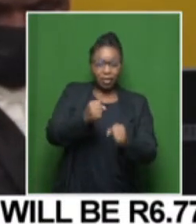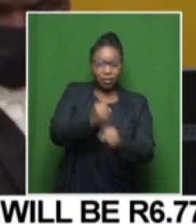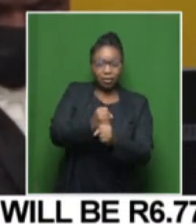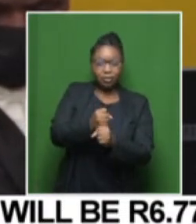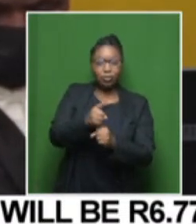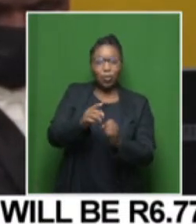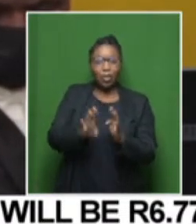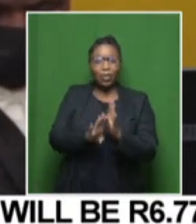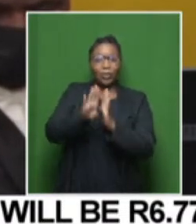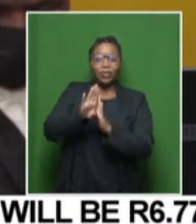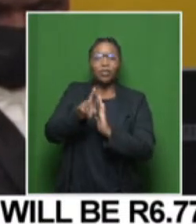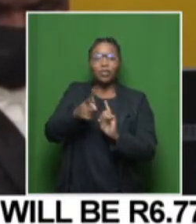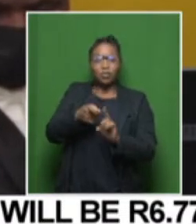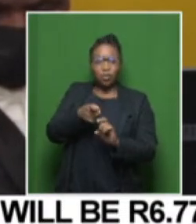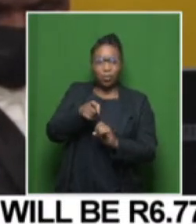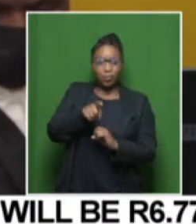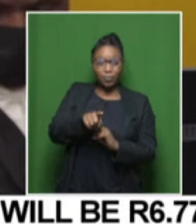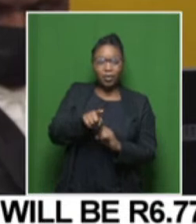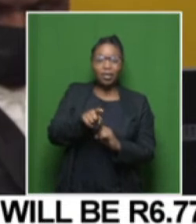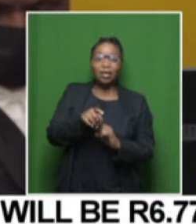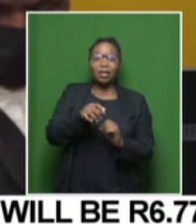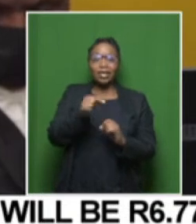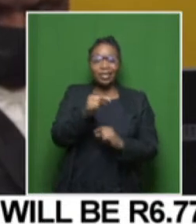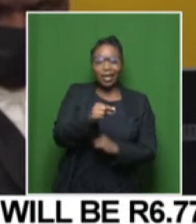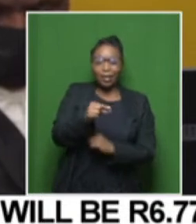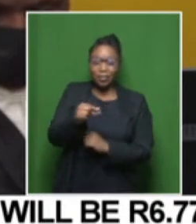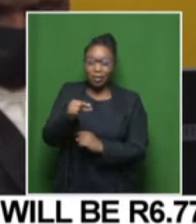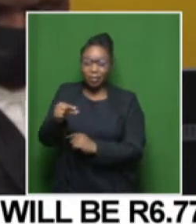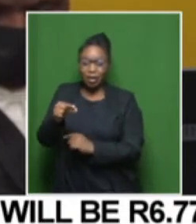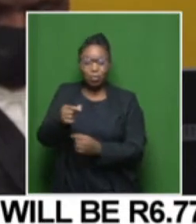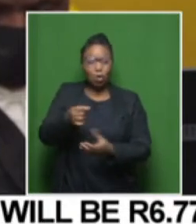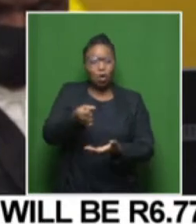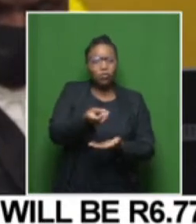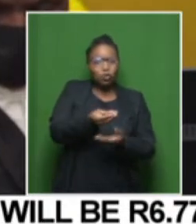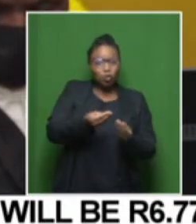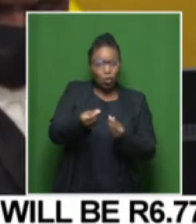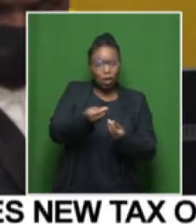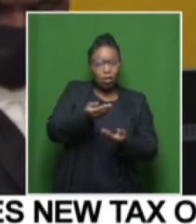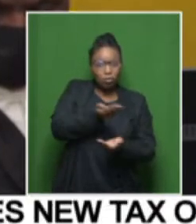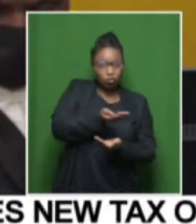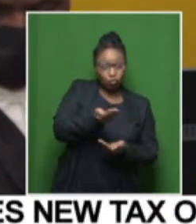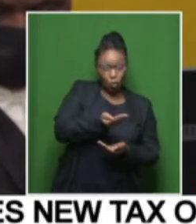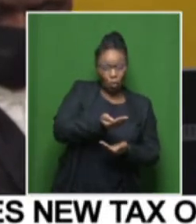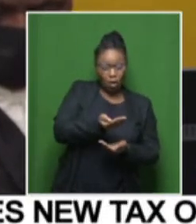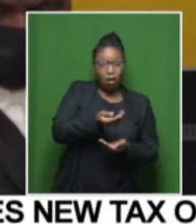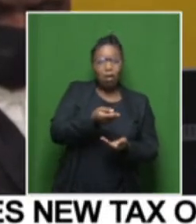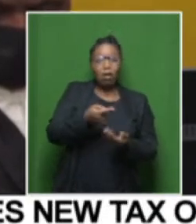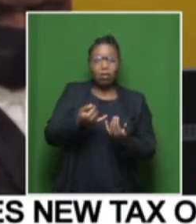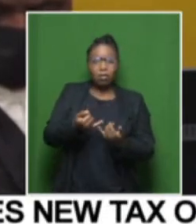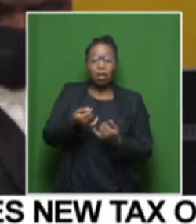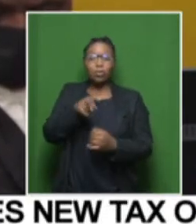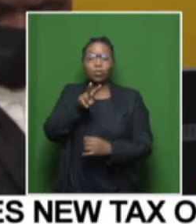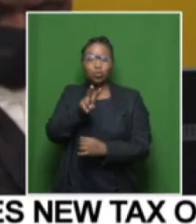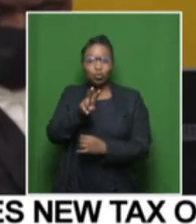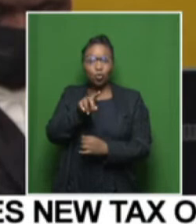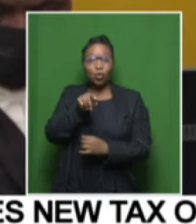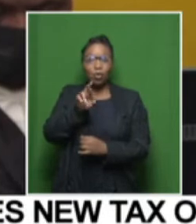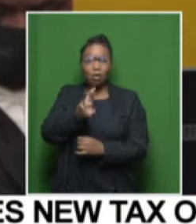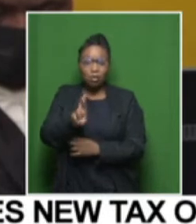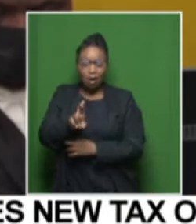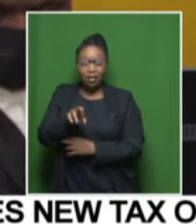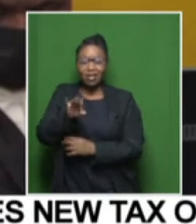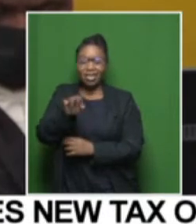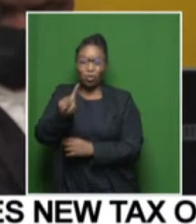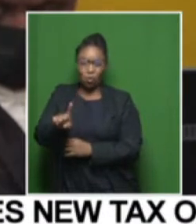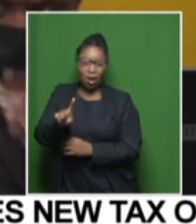R2.31 per gram of sugar. Madam Speaker, the structure of the economy will need to change to adapt to